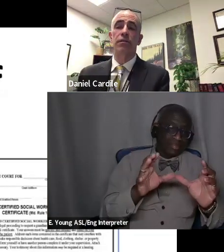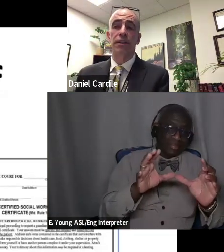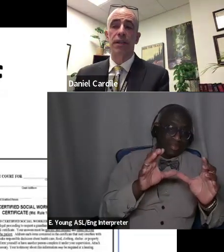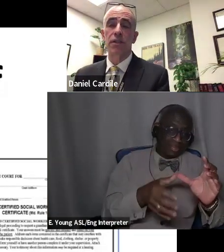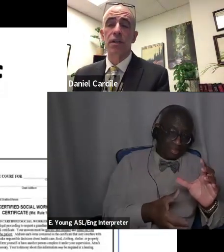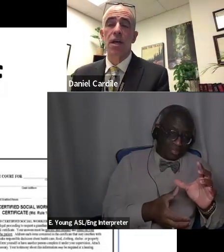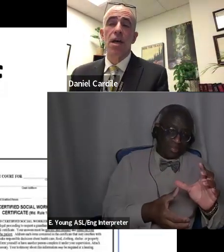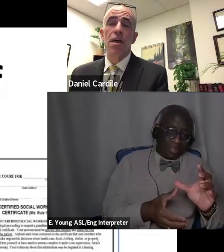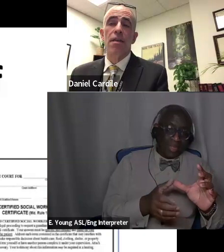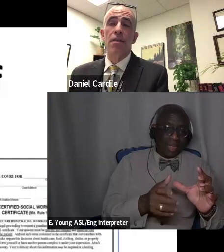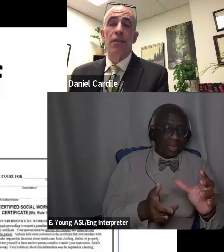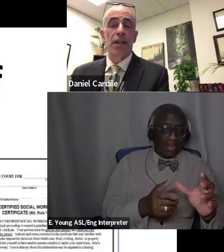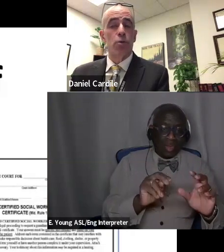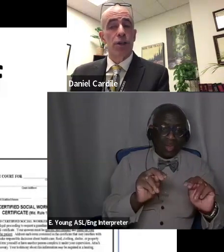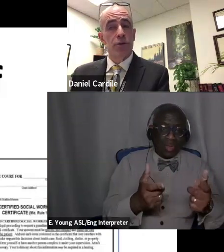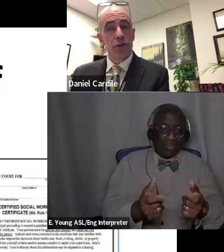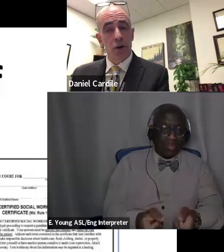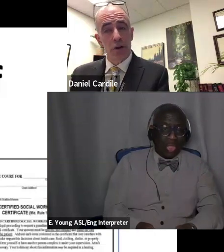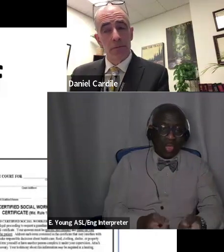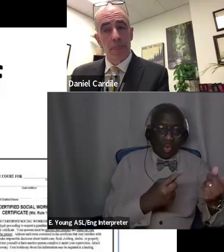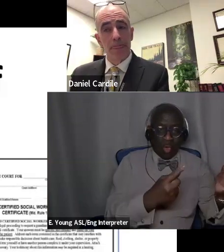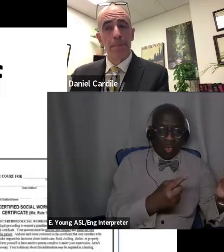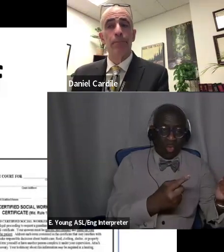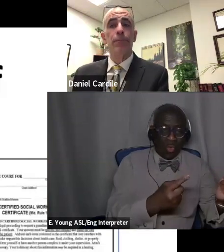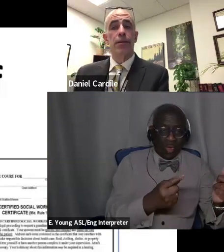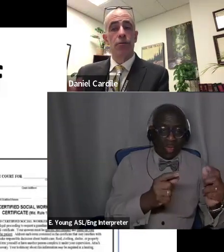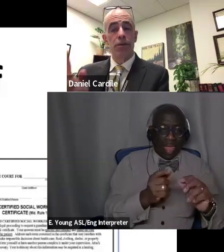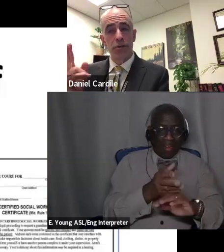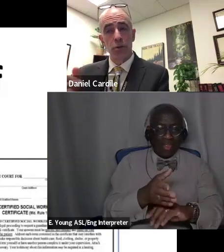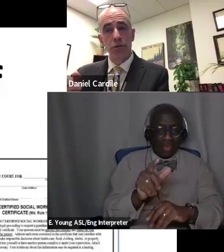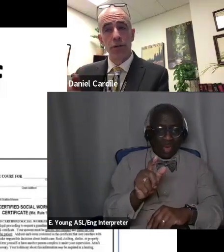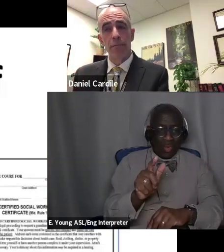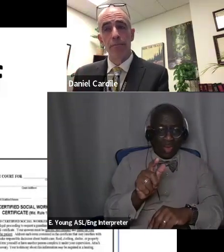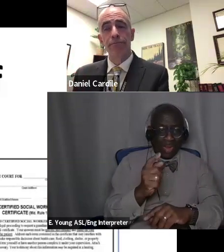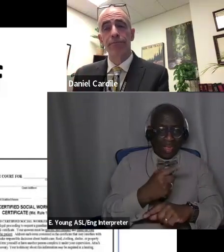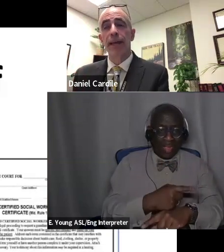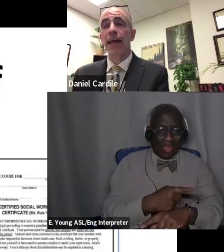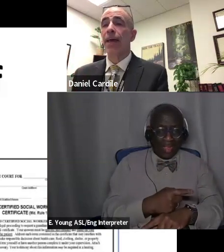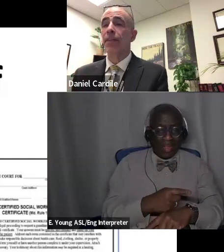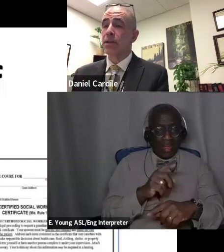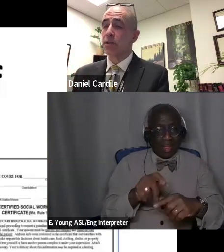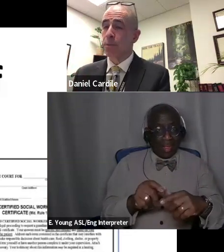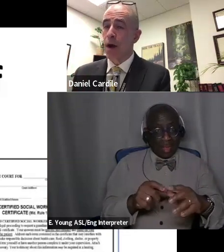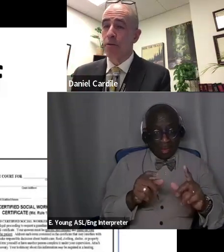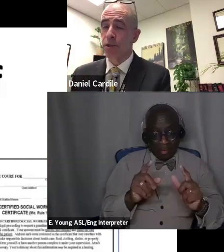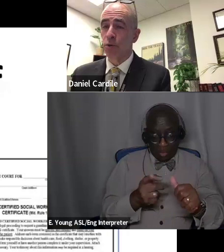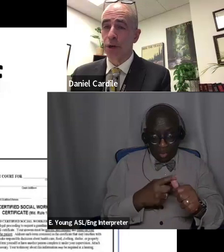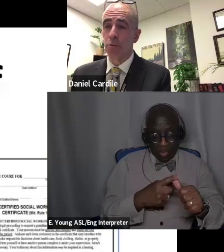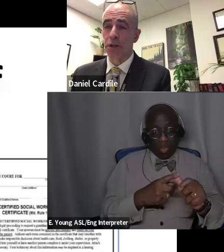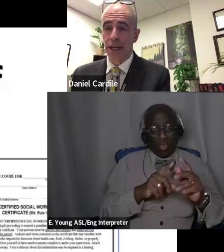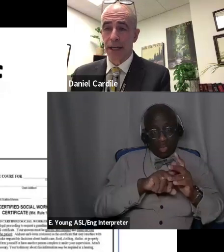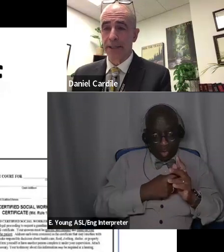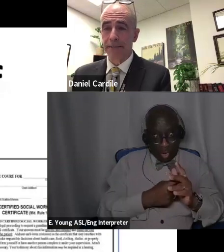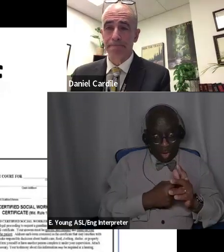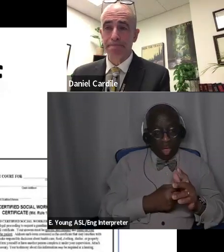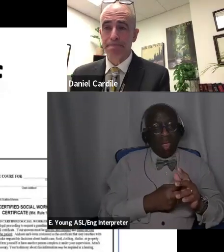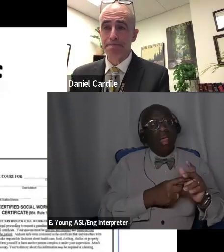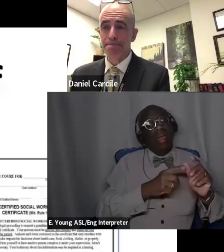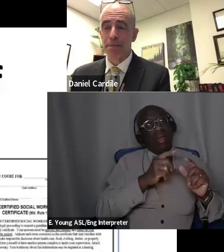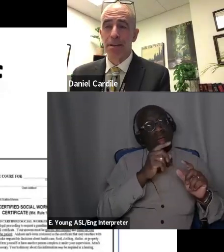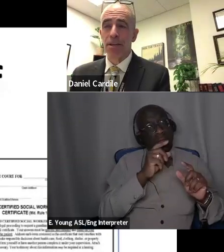about the certificates, that's where you start. You need 2 of them and they expire in 21